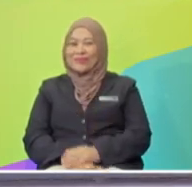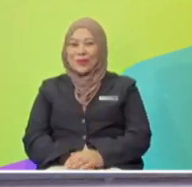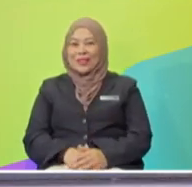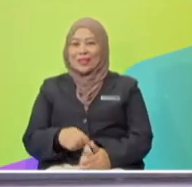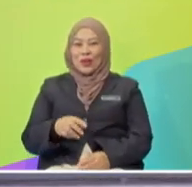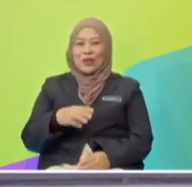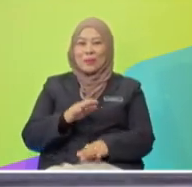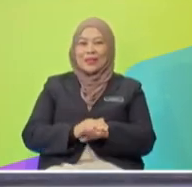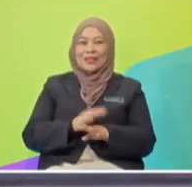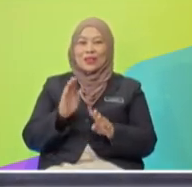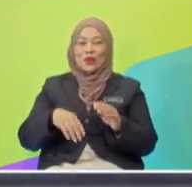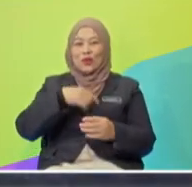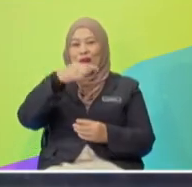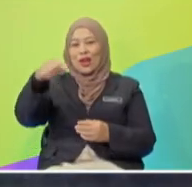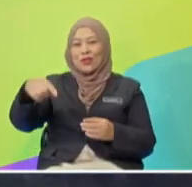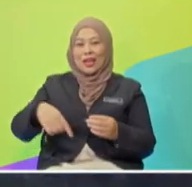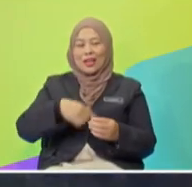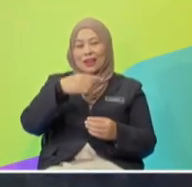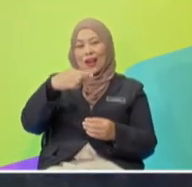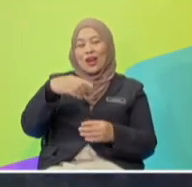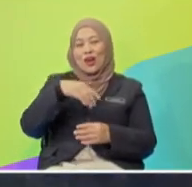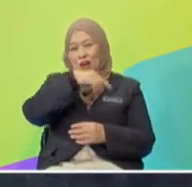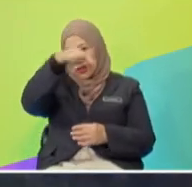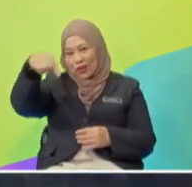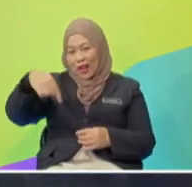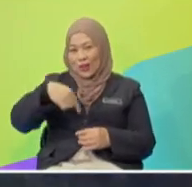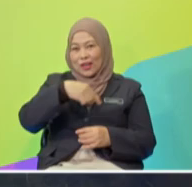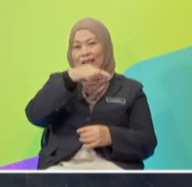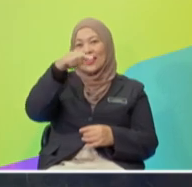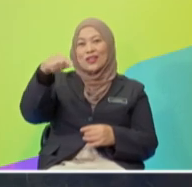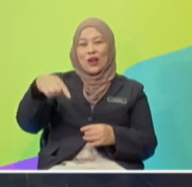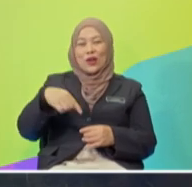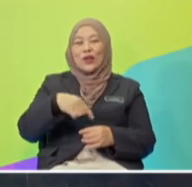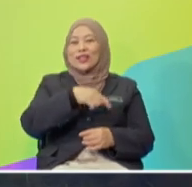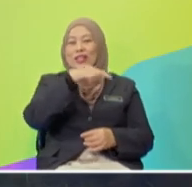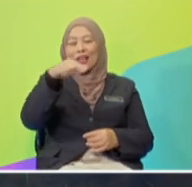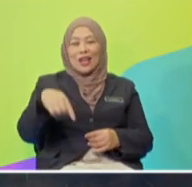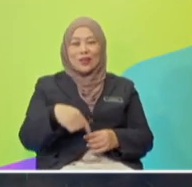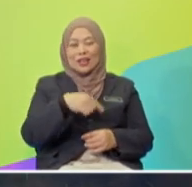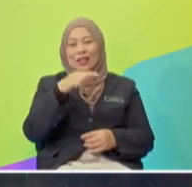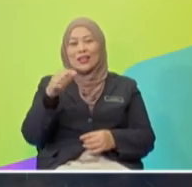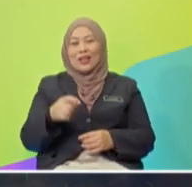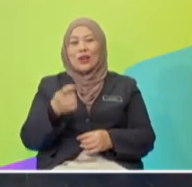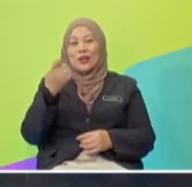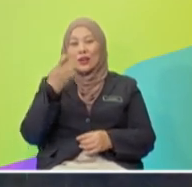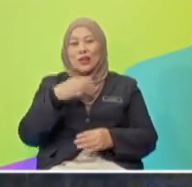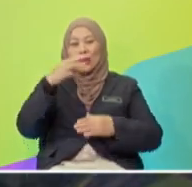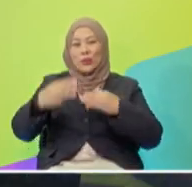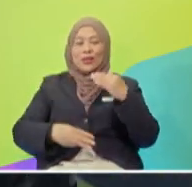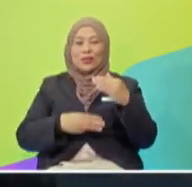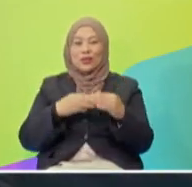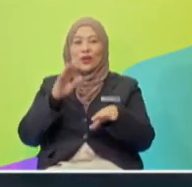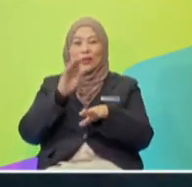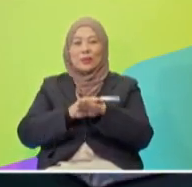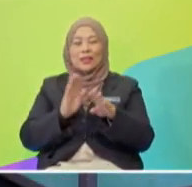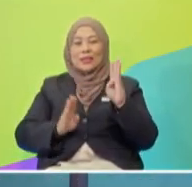The wheels on the bus go round and round, round and round, round and round. The